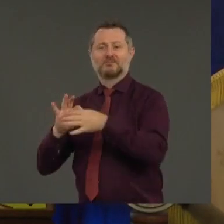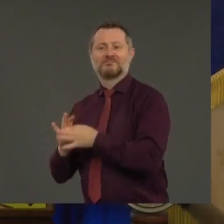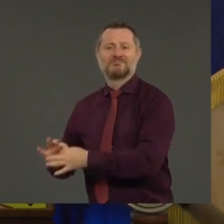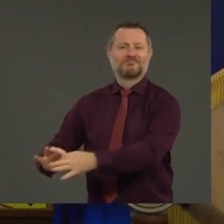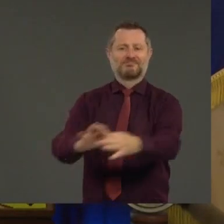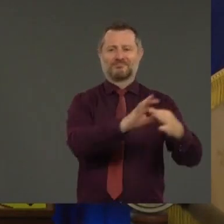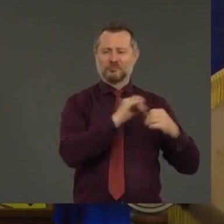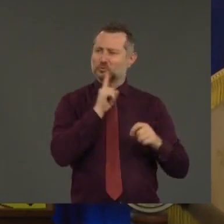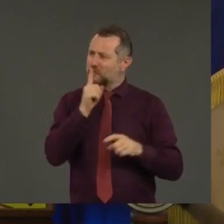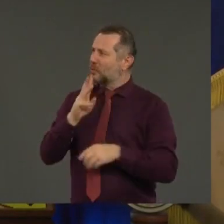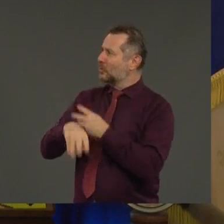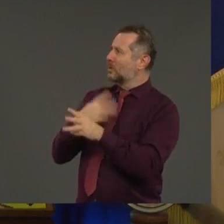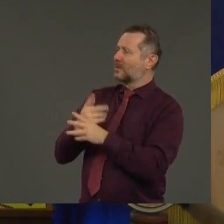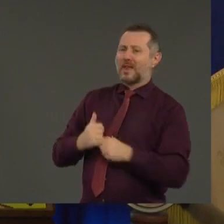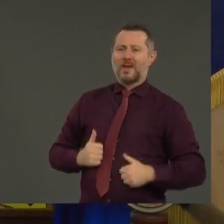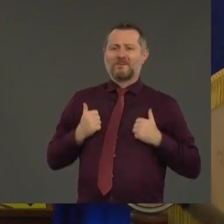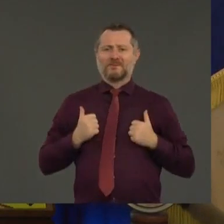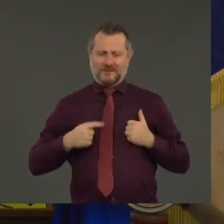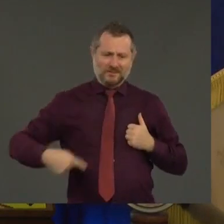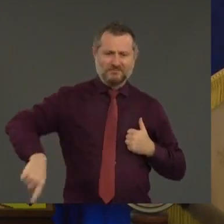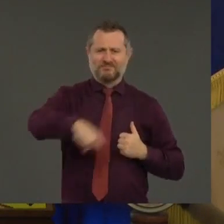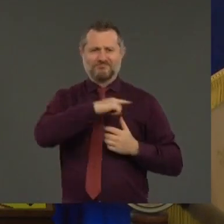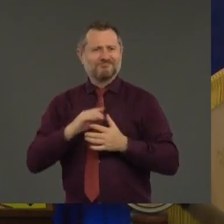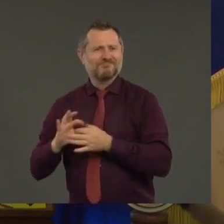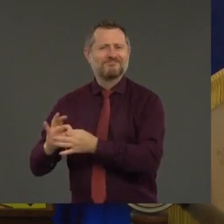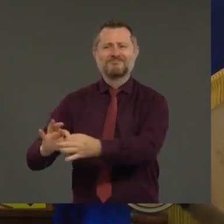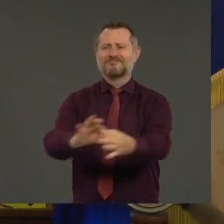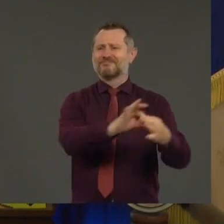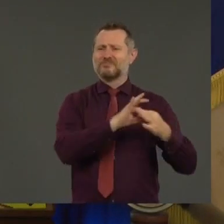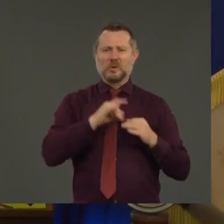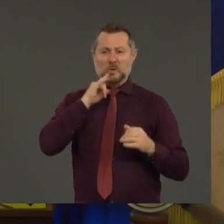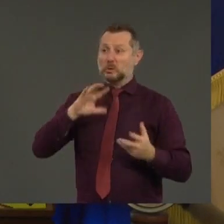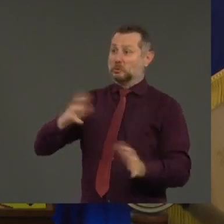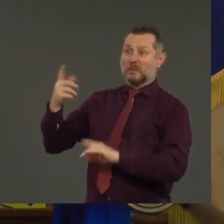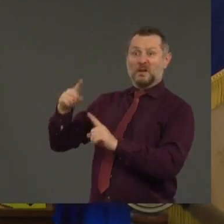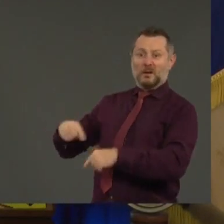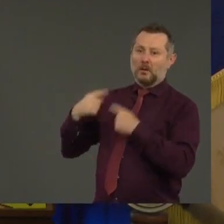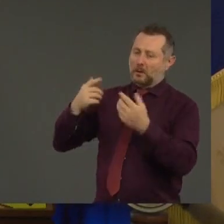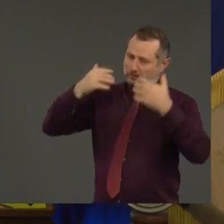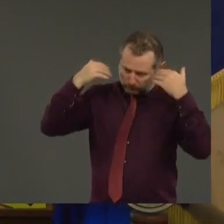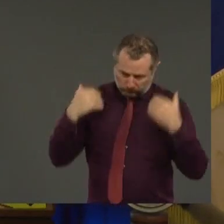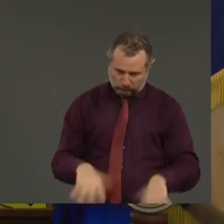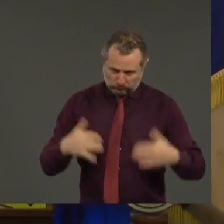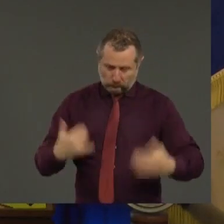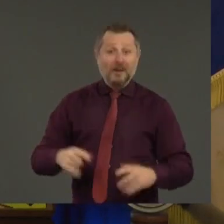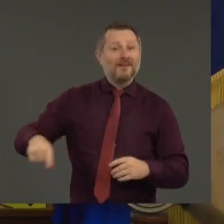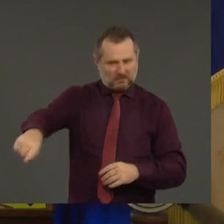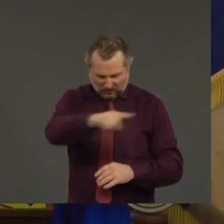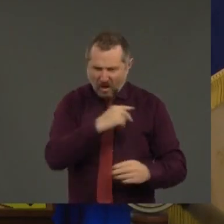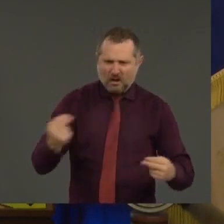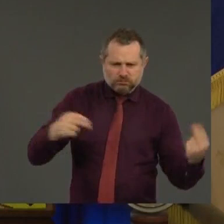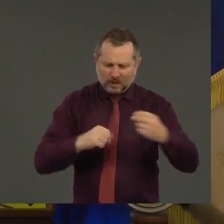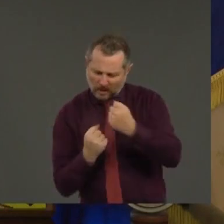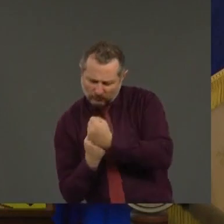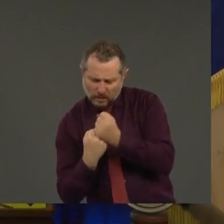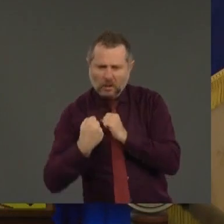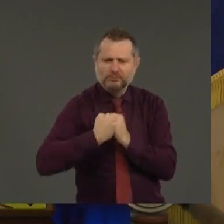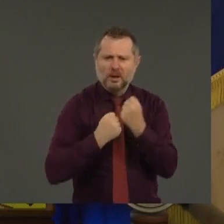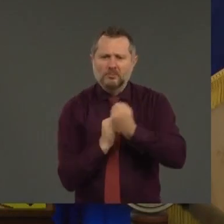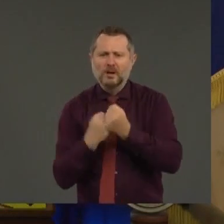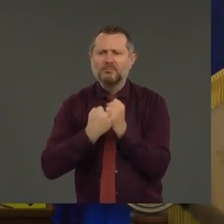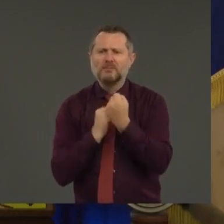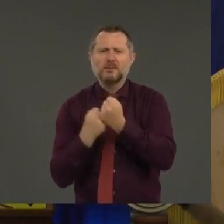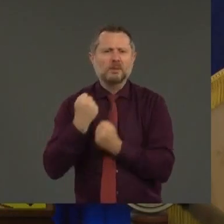life. In this crisis, we were united. We were there one for another. We did act as